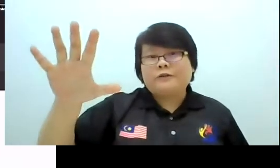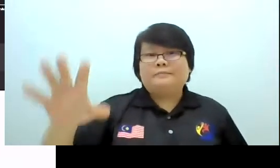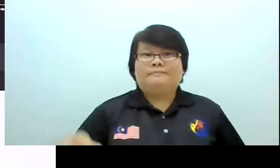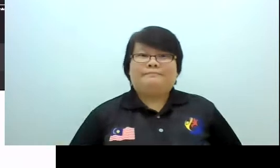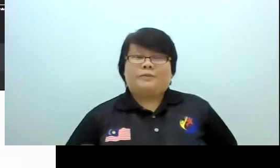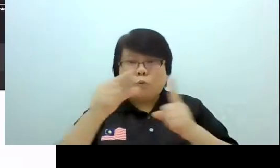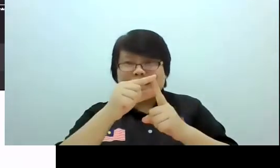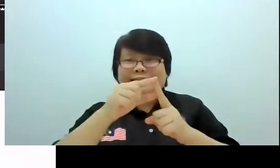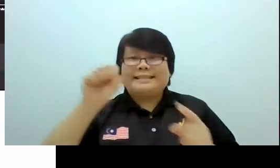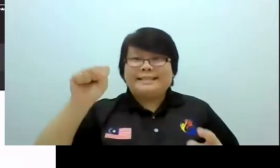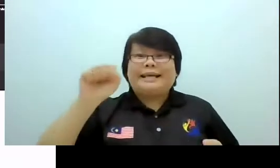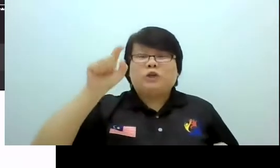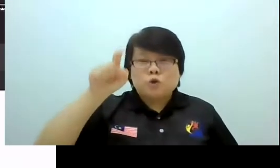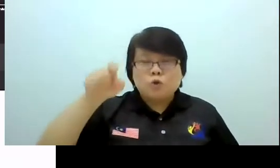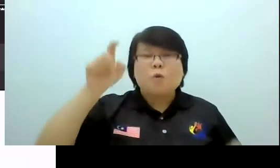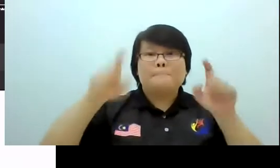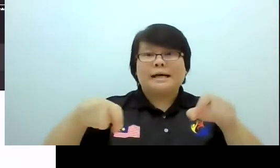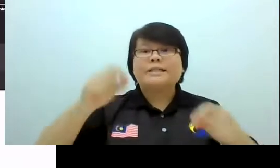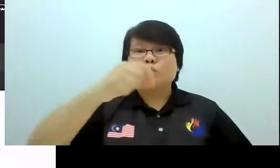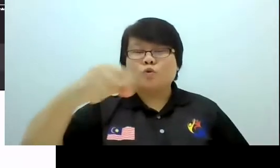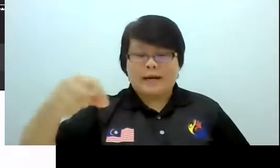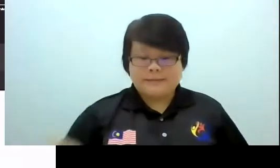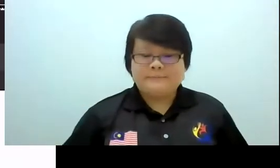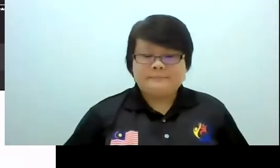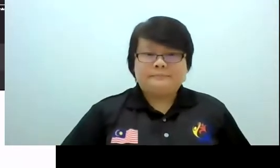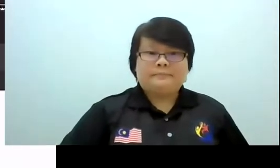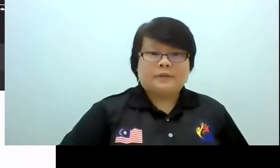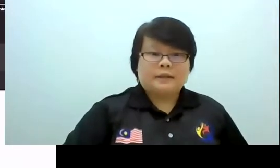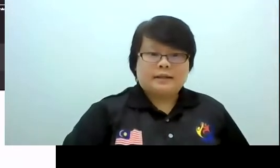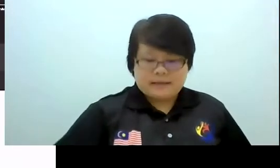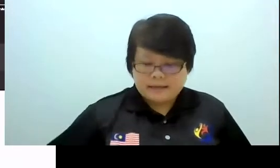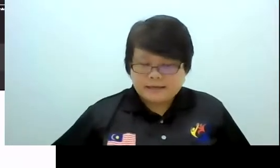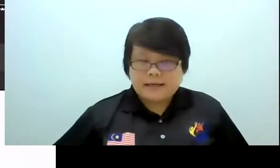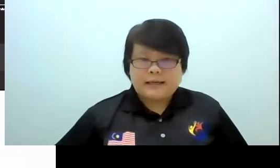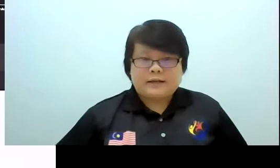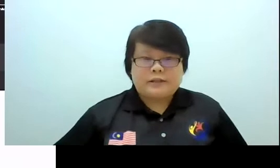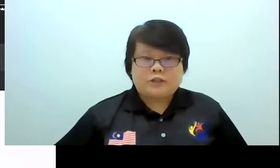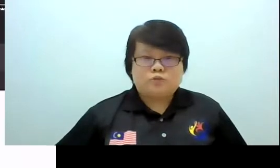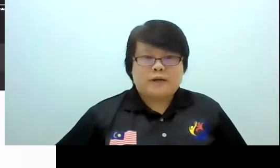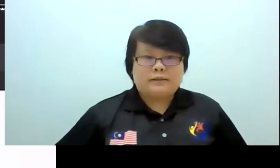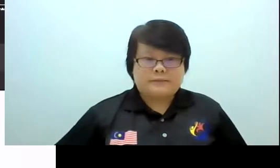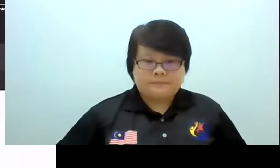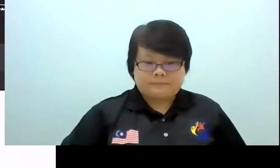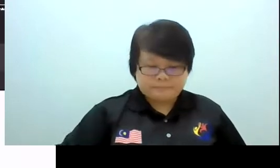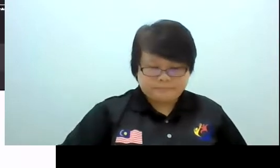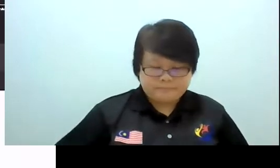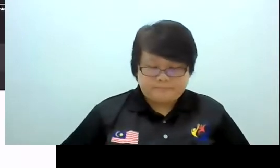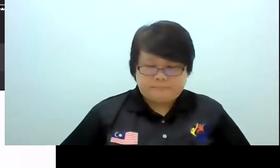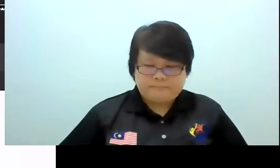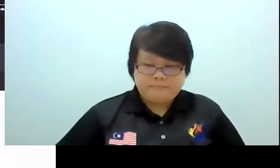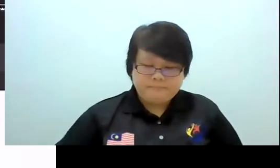1, 2, 3, 4, 5 words that you must write. Let's write